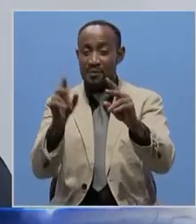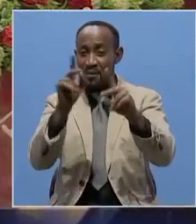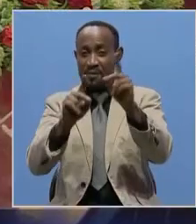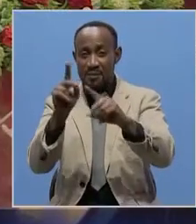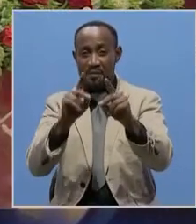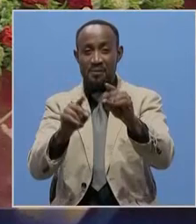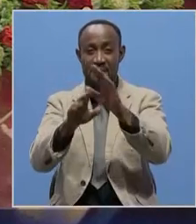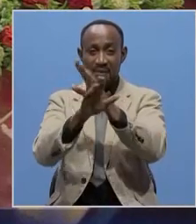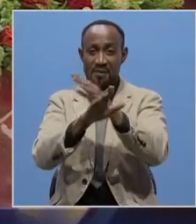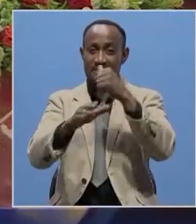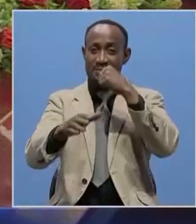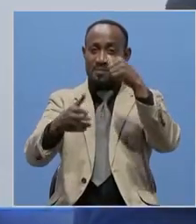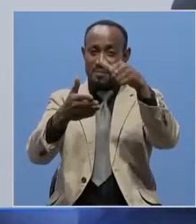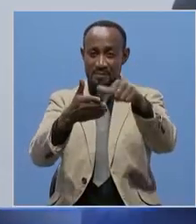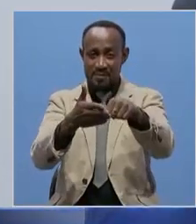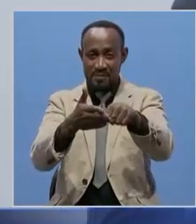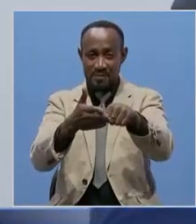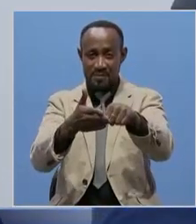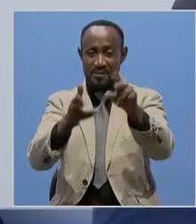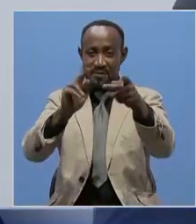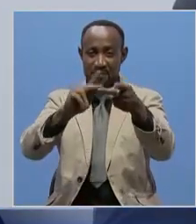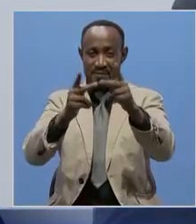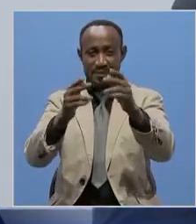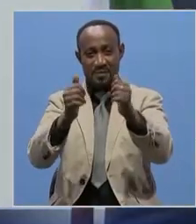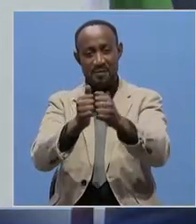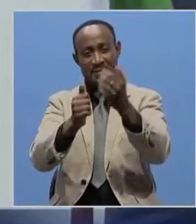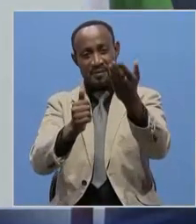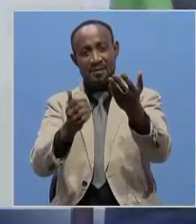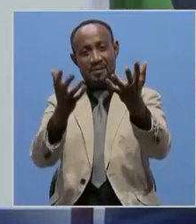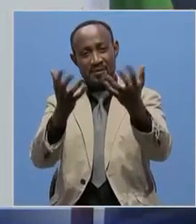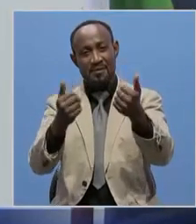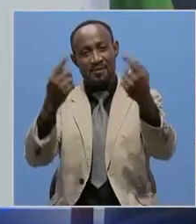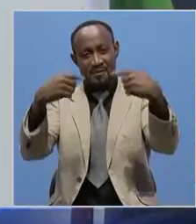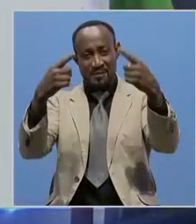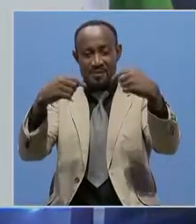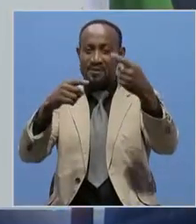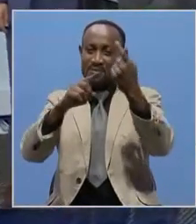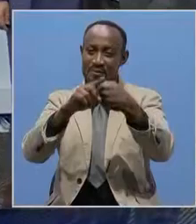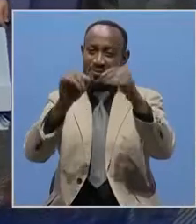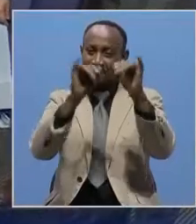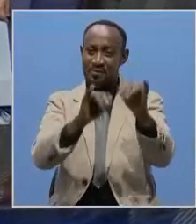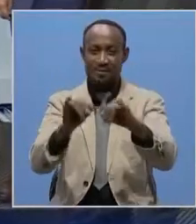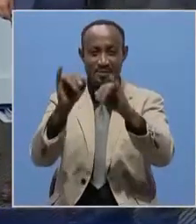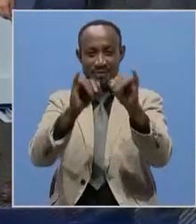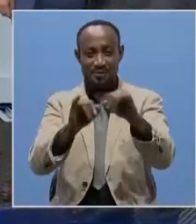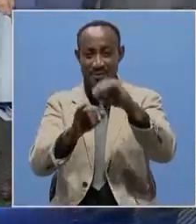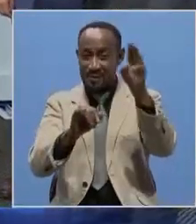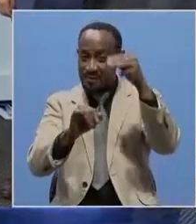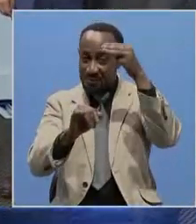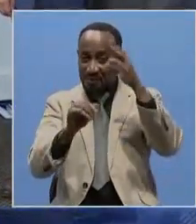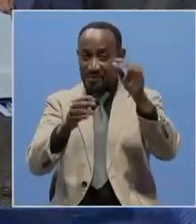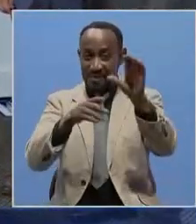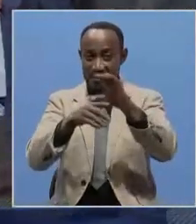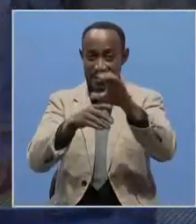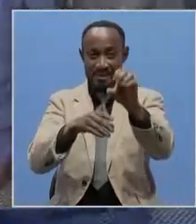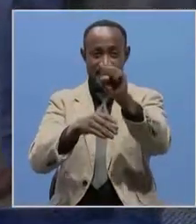Zambia Post, the Asseco is a partner of this contract. I wish you successful implementation. For ministers of commerce and